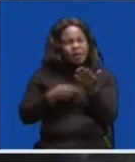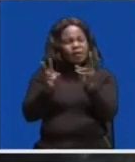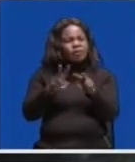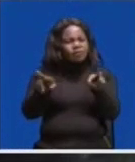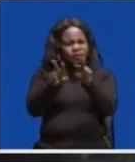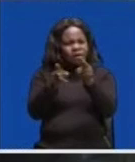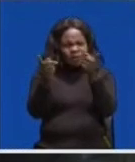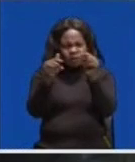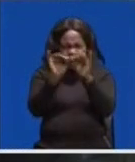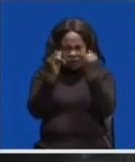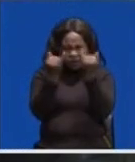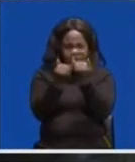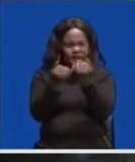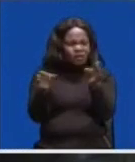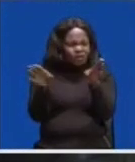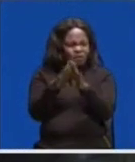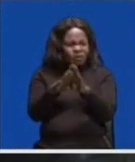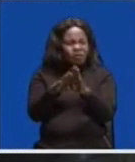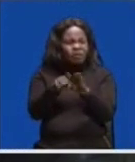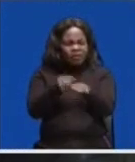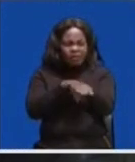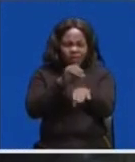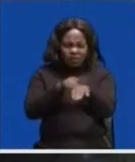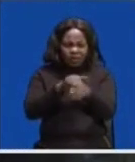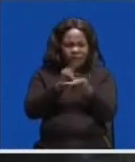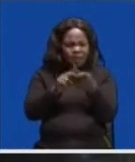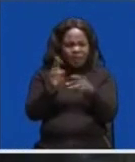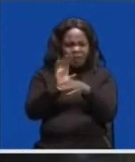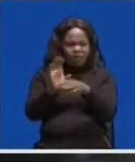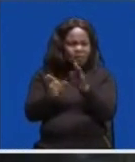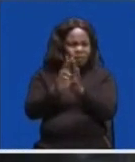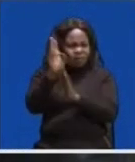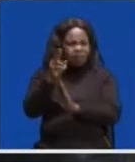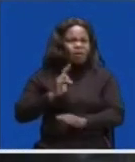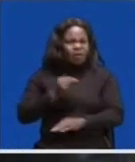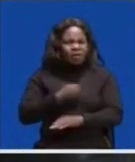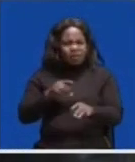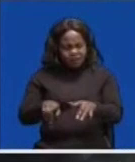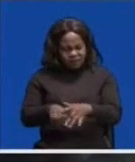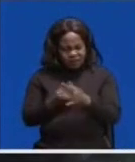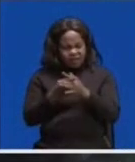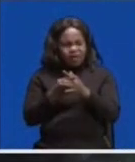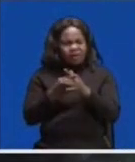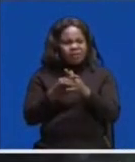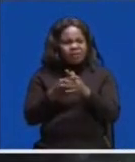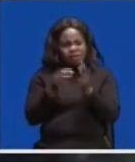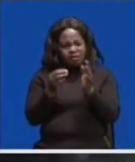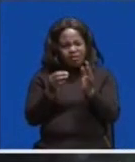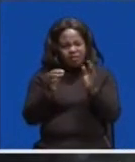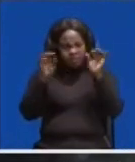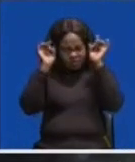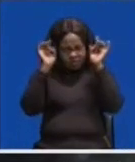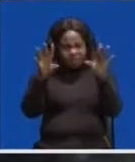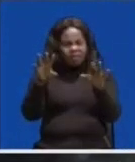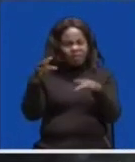is closed for an extended period of time, like CBU has been, we start risking the